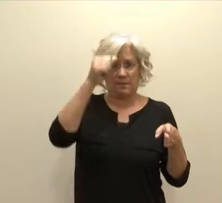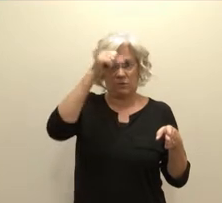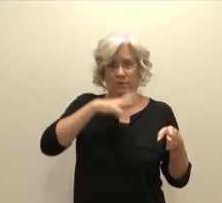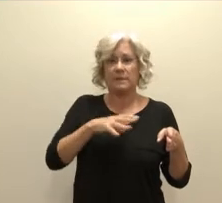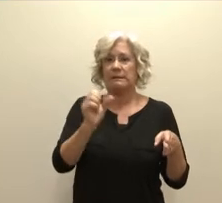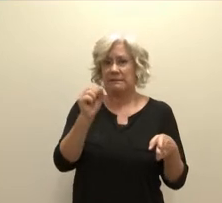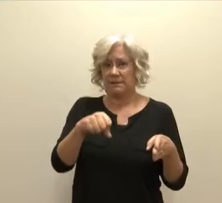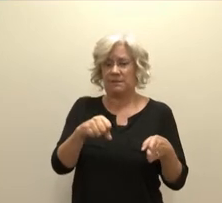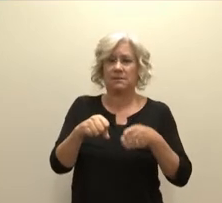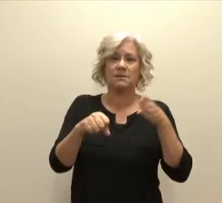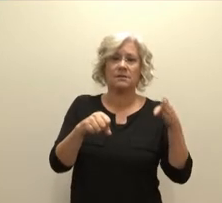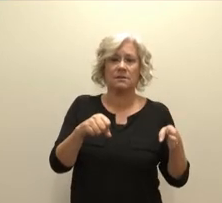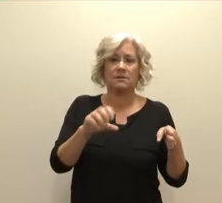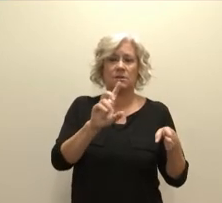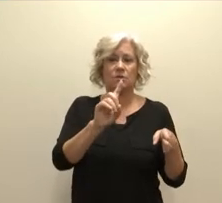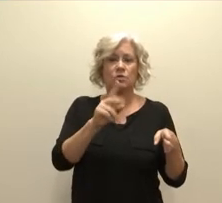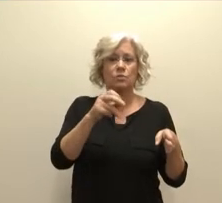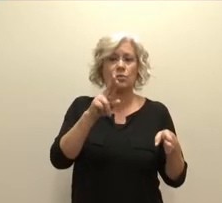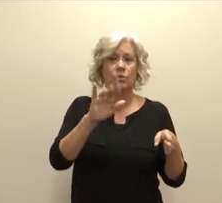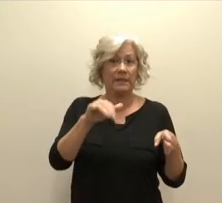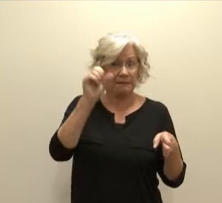Yes.